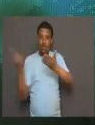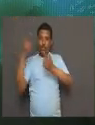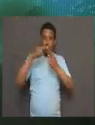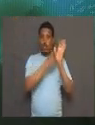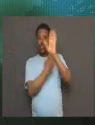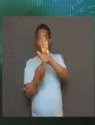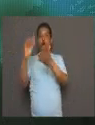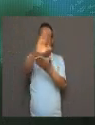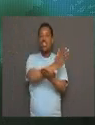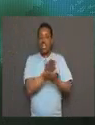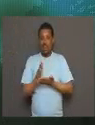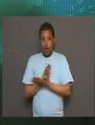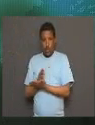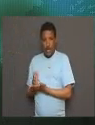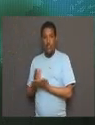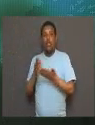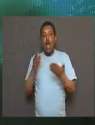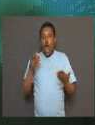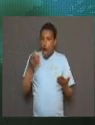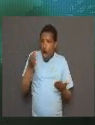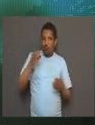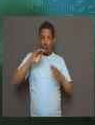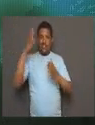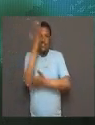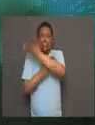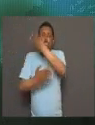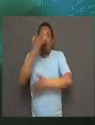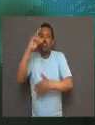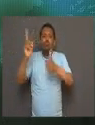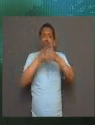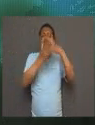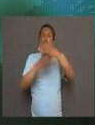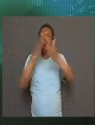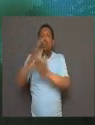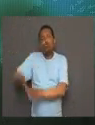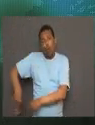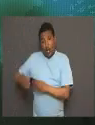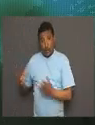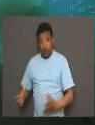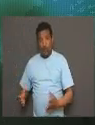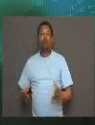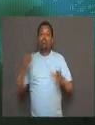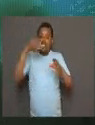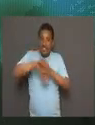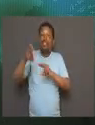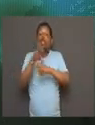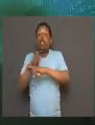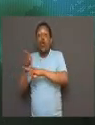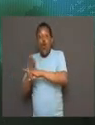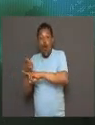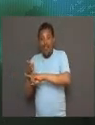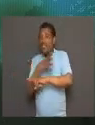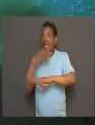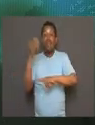the distribution of disabled primary students in Dire Dawa